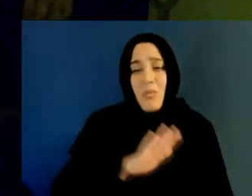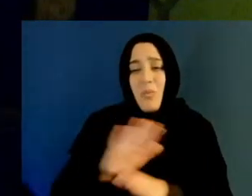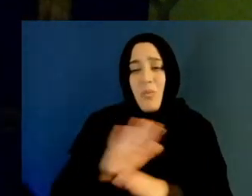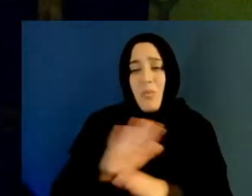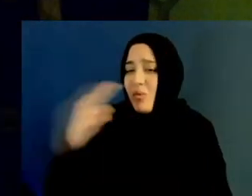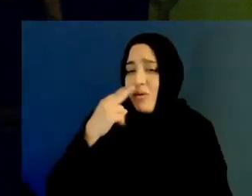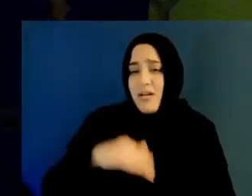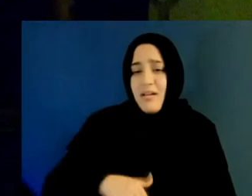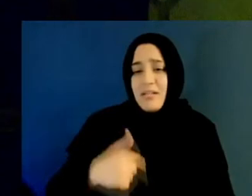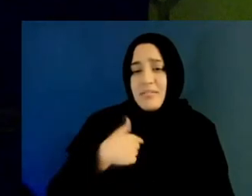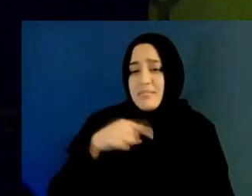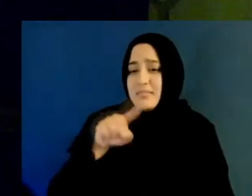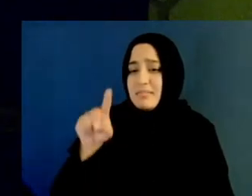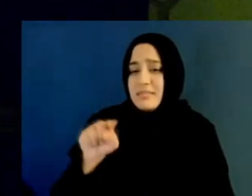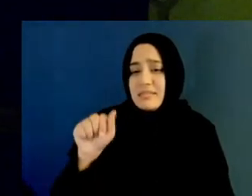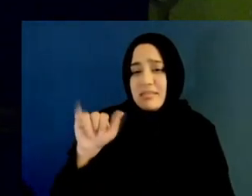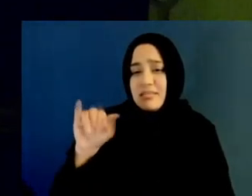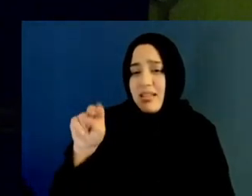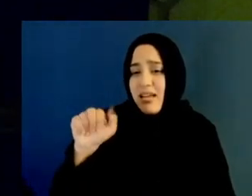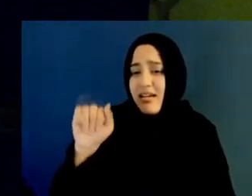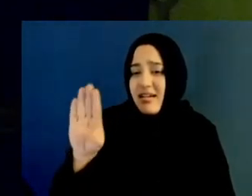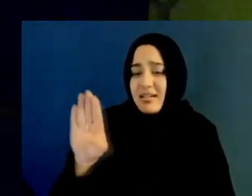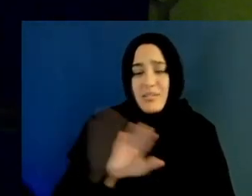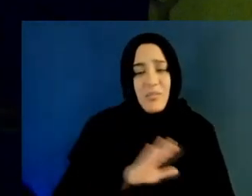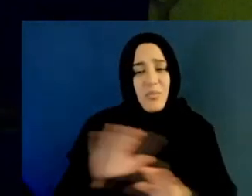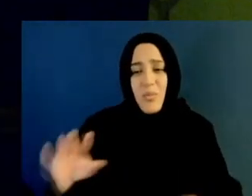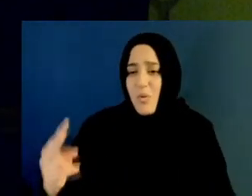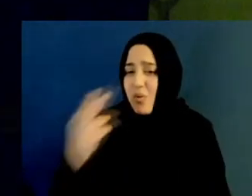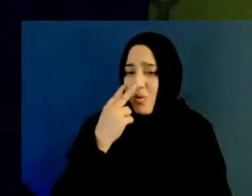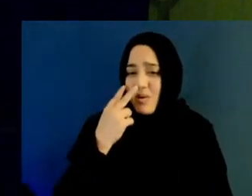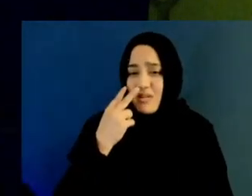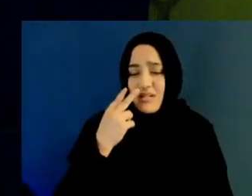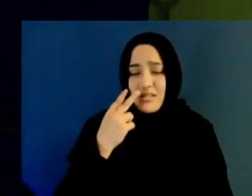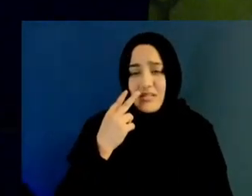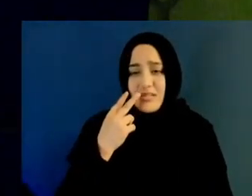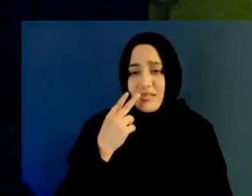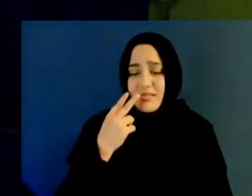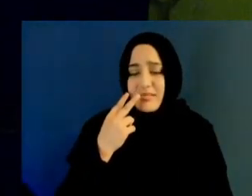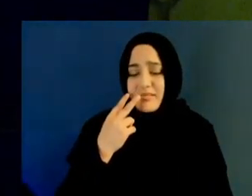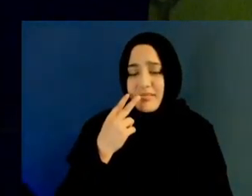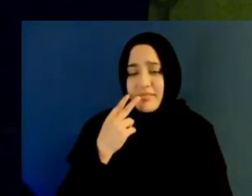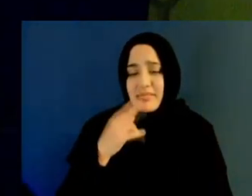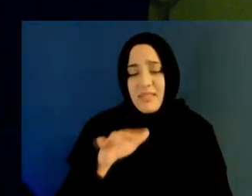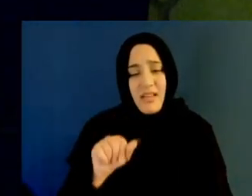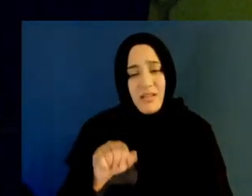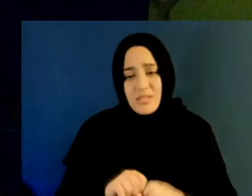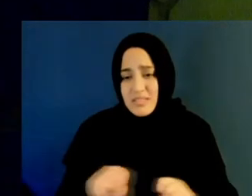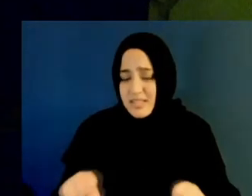Ya Hussein, matame Hussein, matame Sajjad.